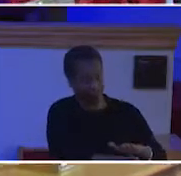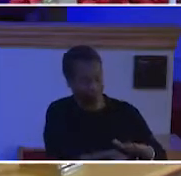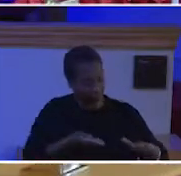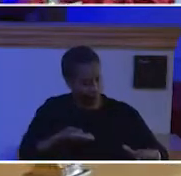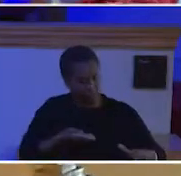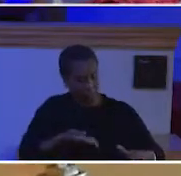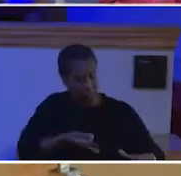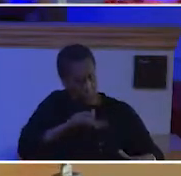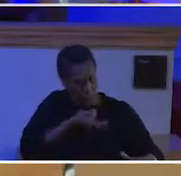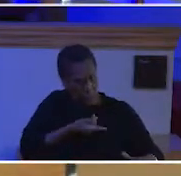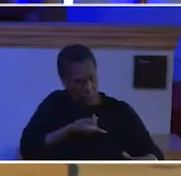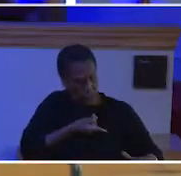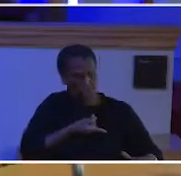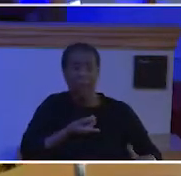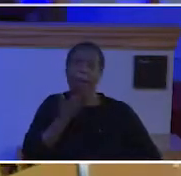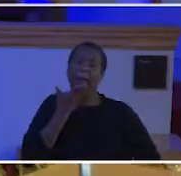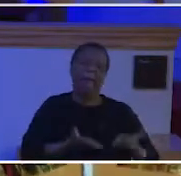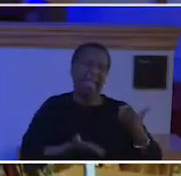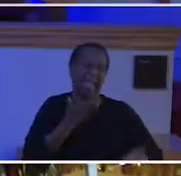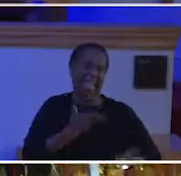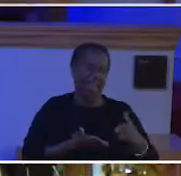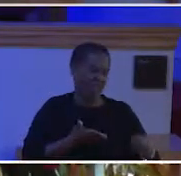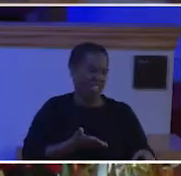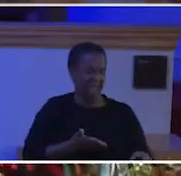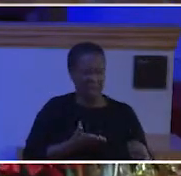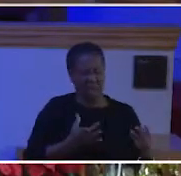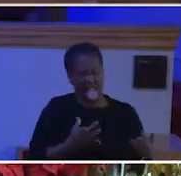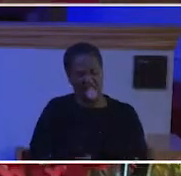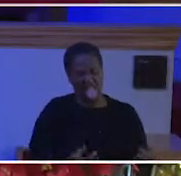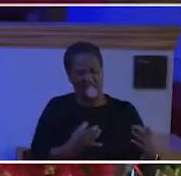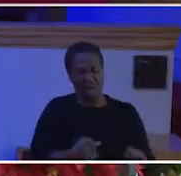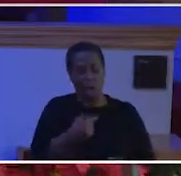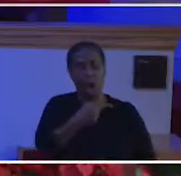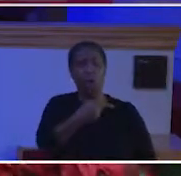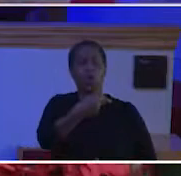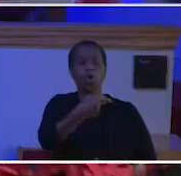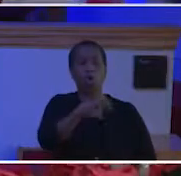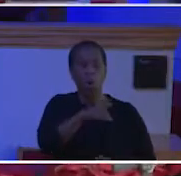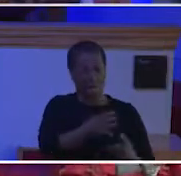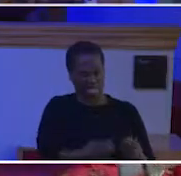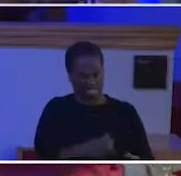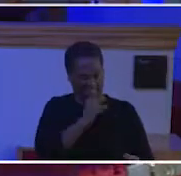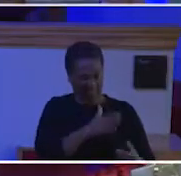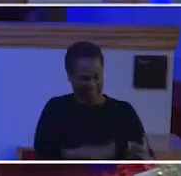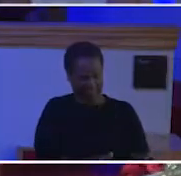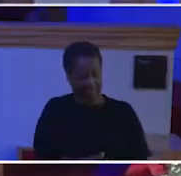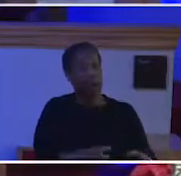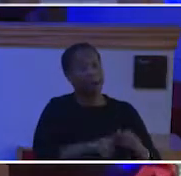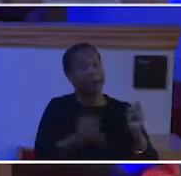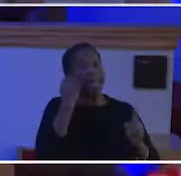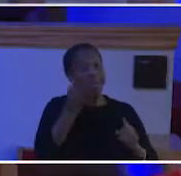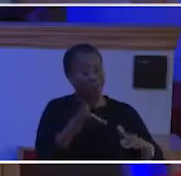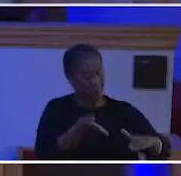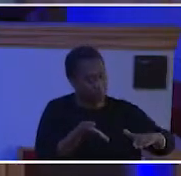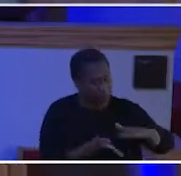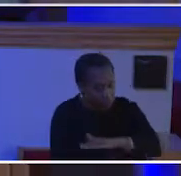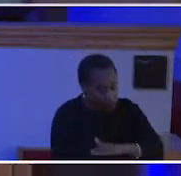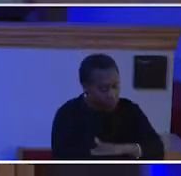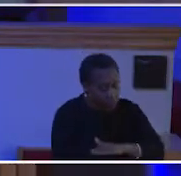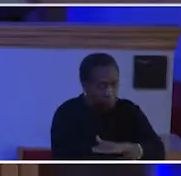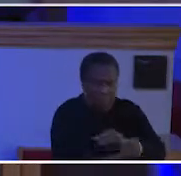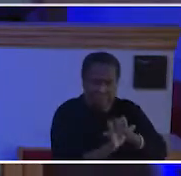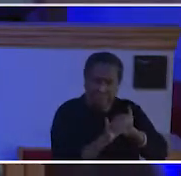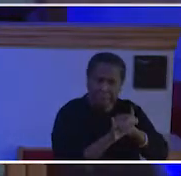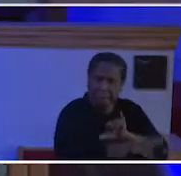soon, they would have remained in a gooey, unfinished state. But had I left them in too